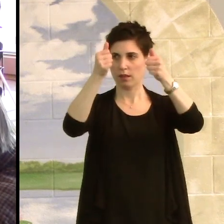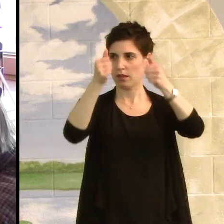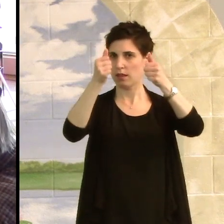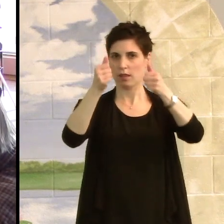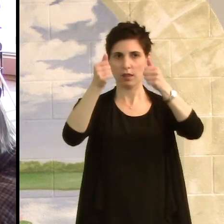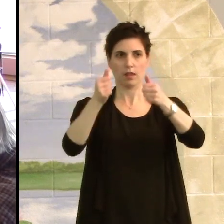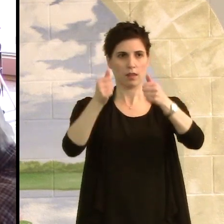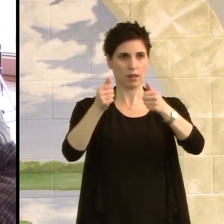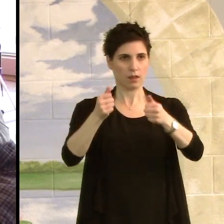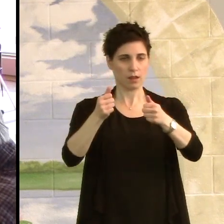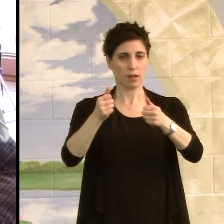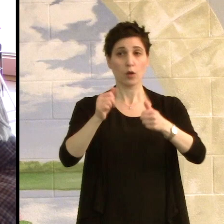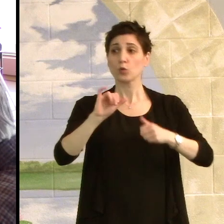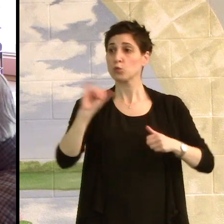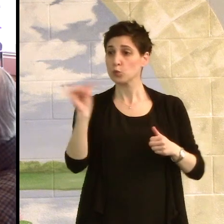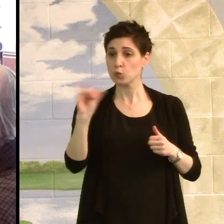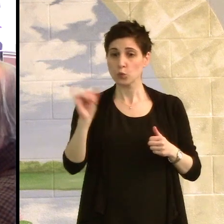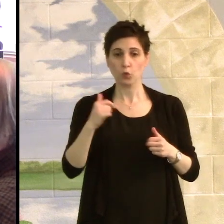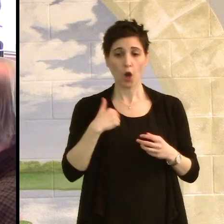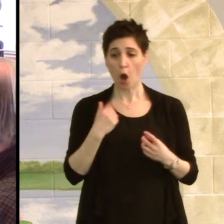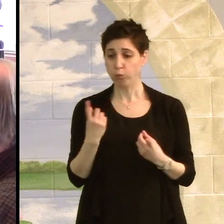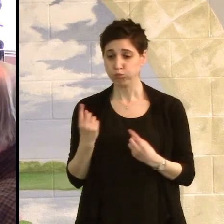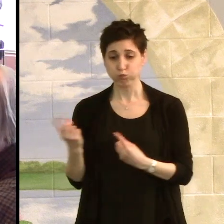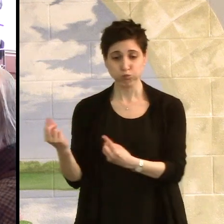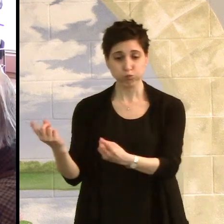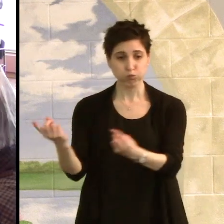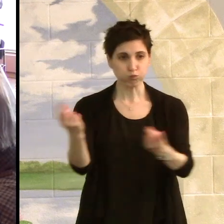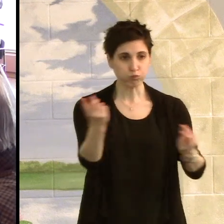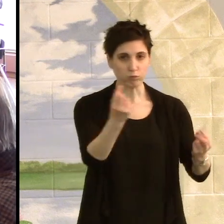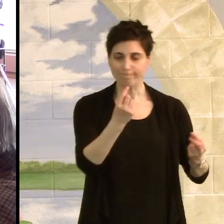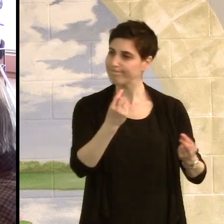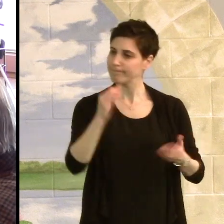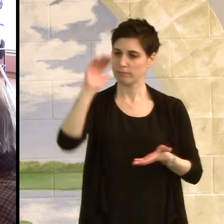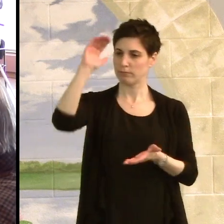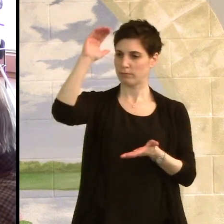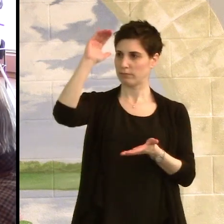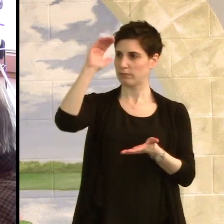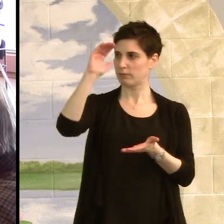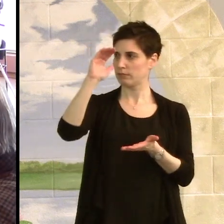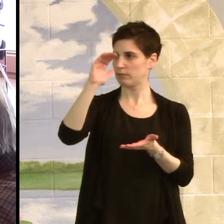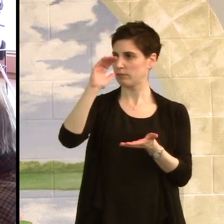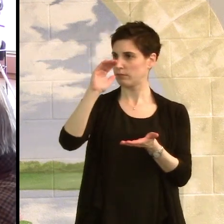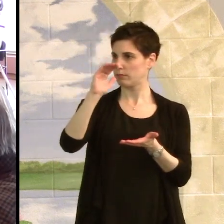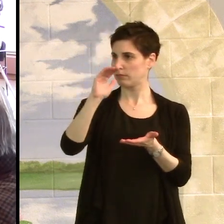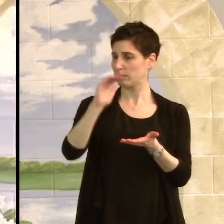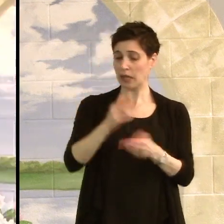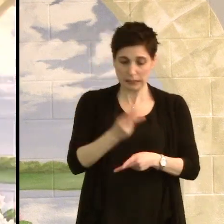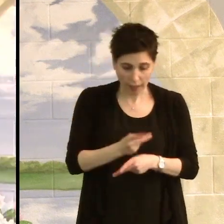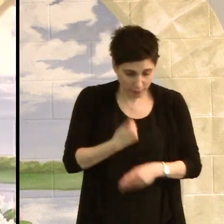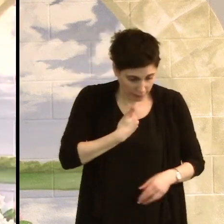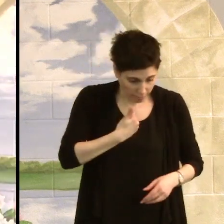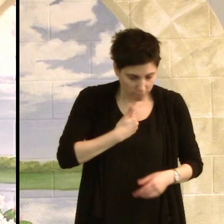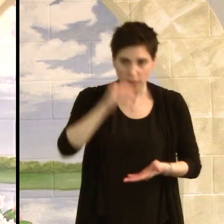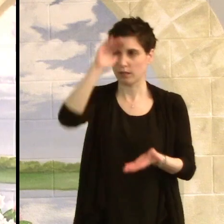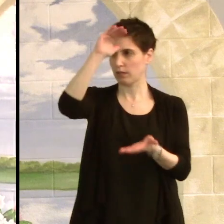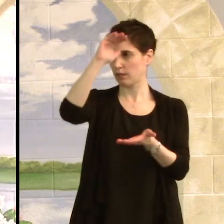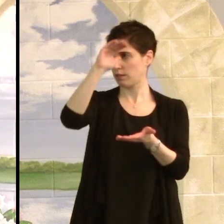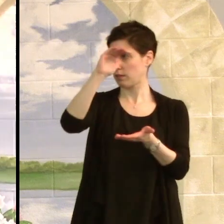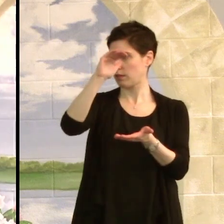and a reduction in the ability to do everyday activities and to look after yourself.